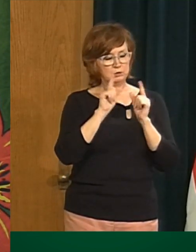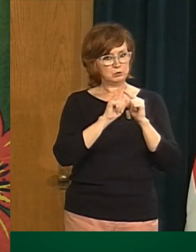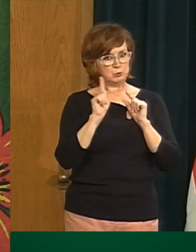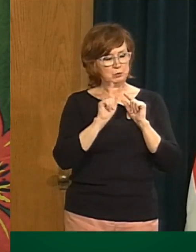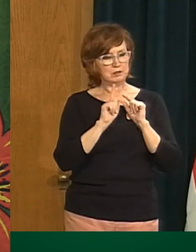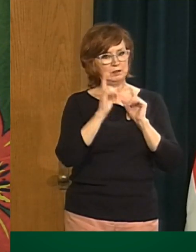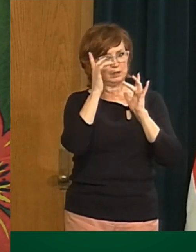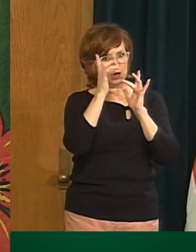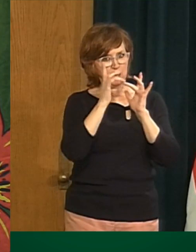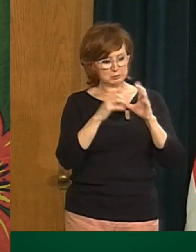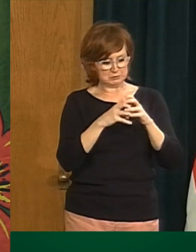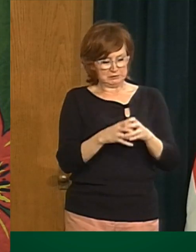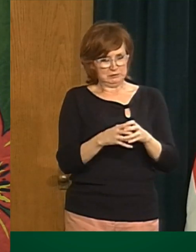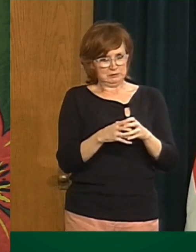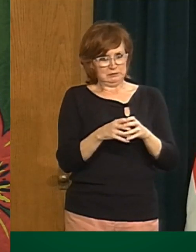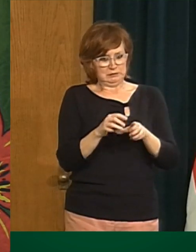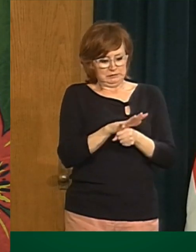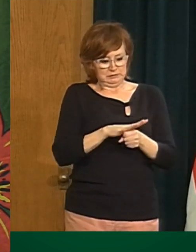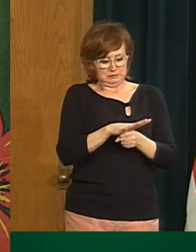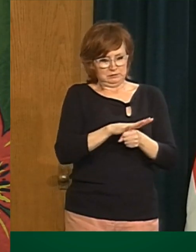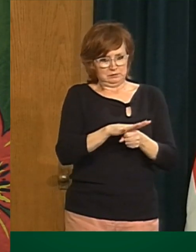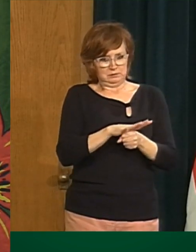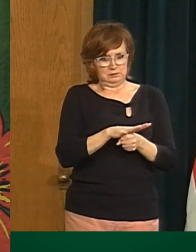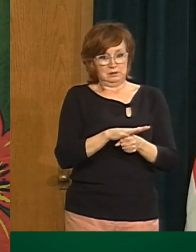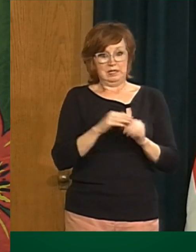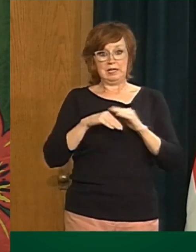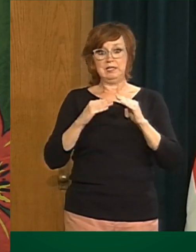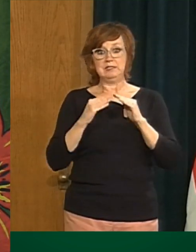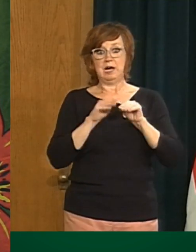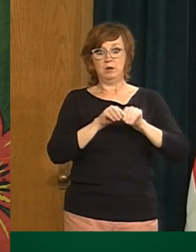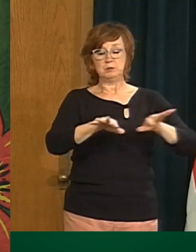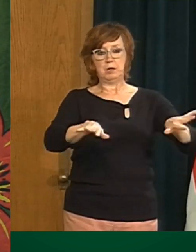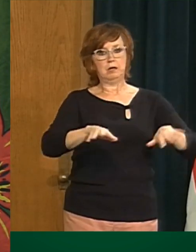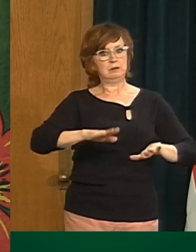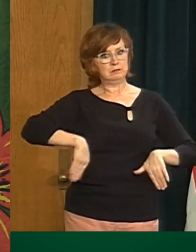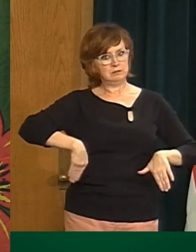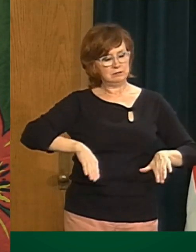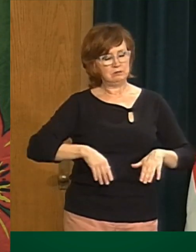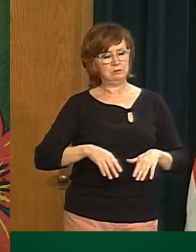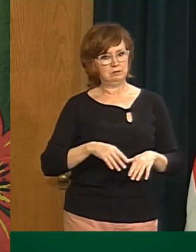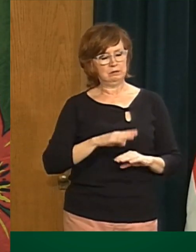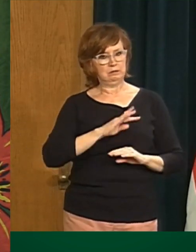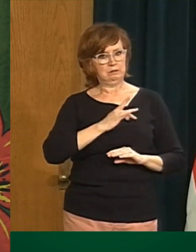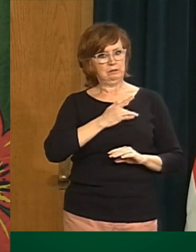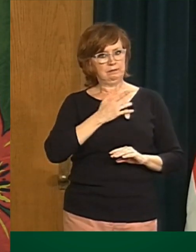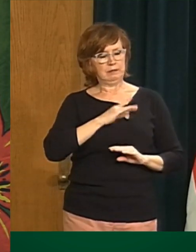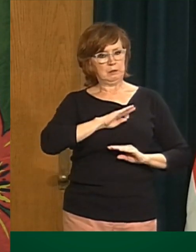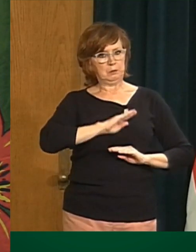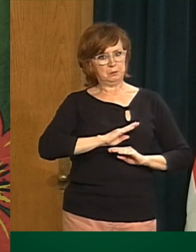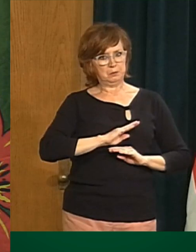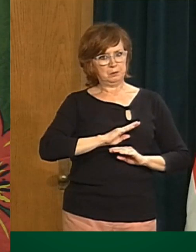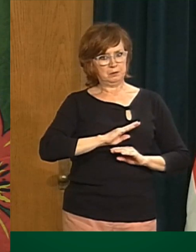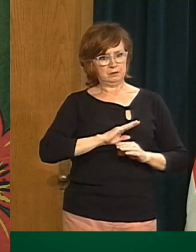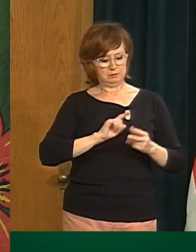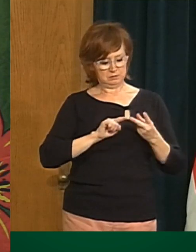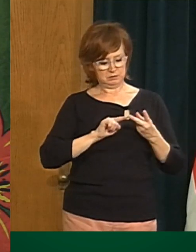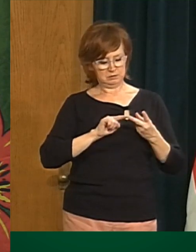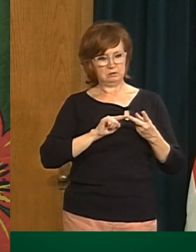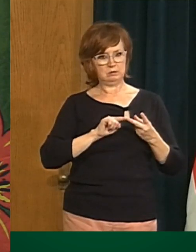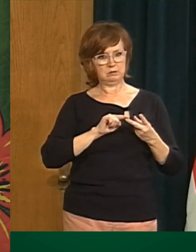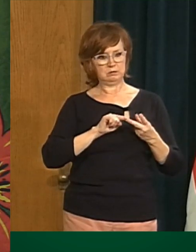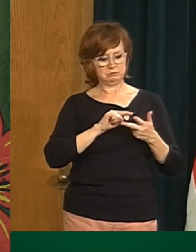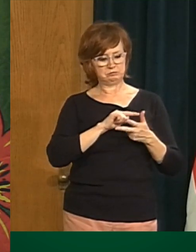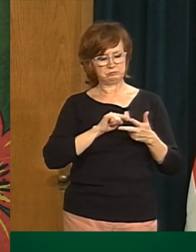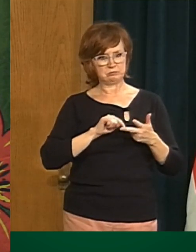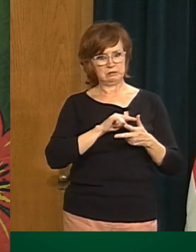manageable situation. So there's the vast number of communities across this province are pretty